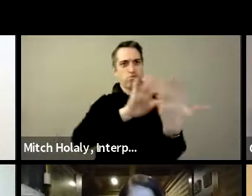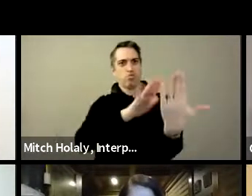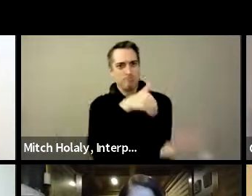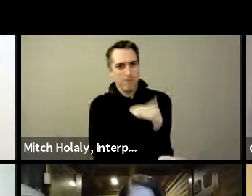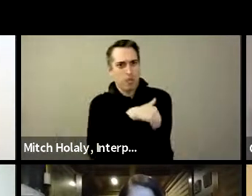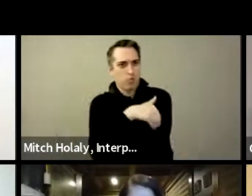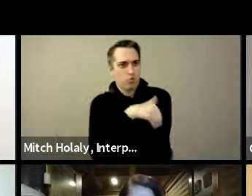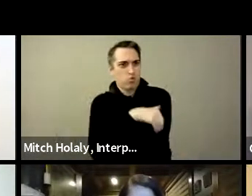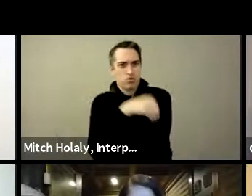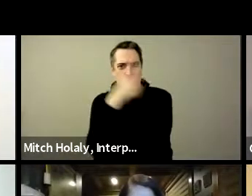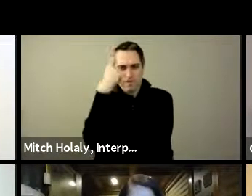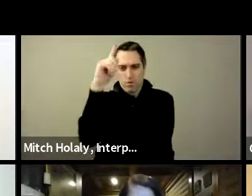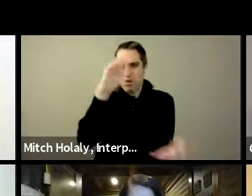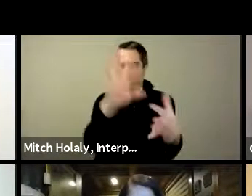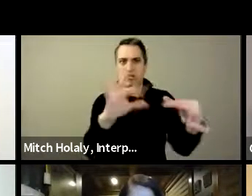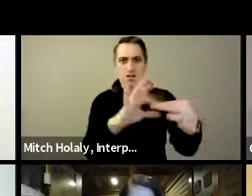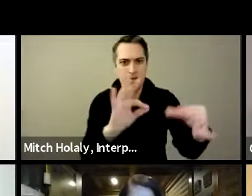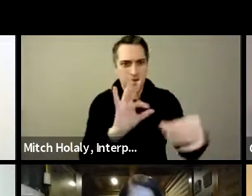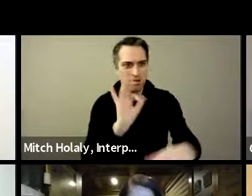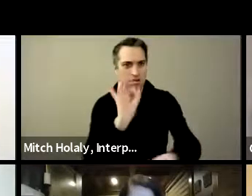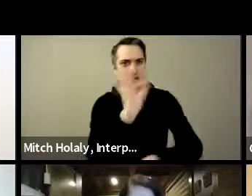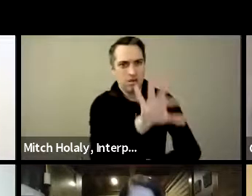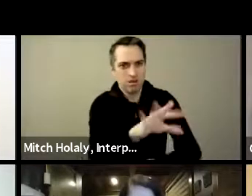any saying anything. So it was created